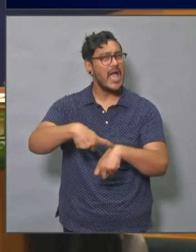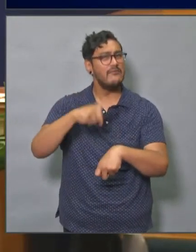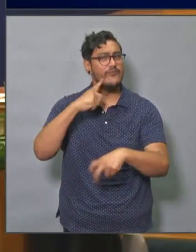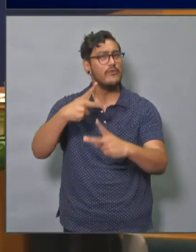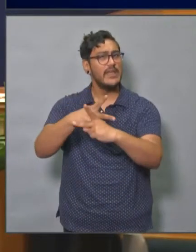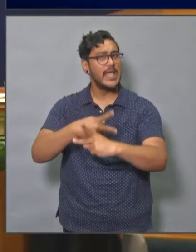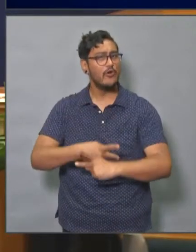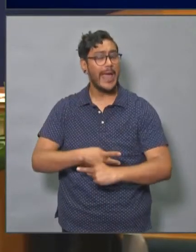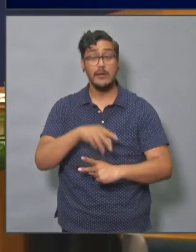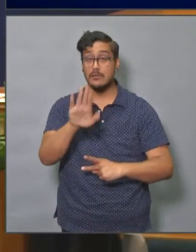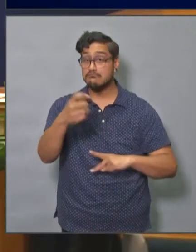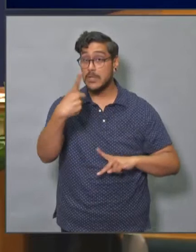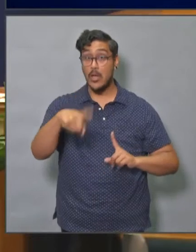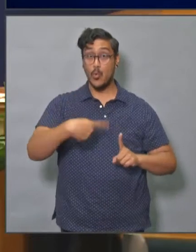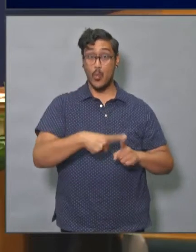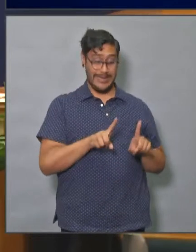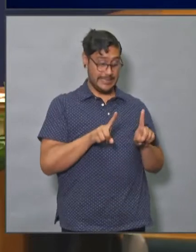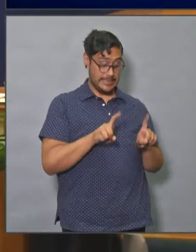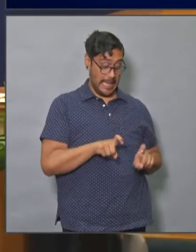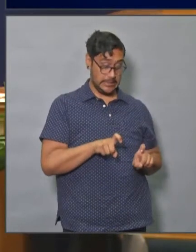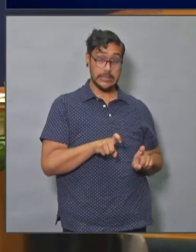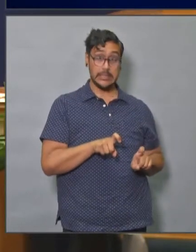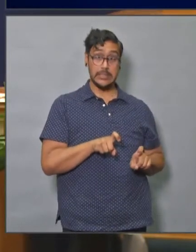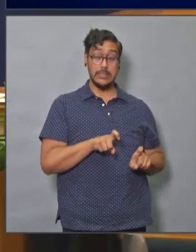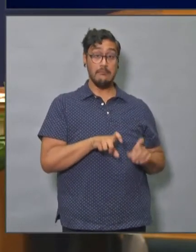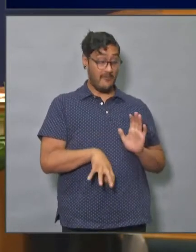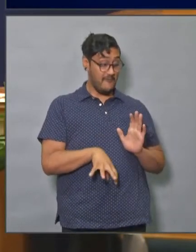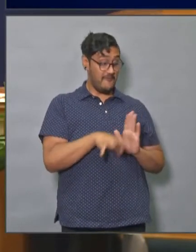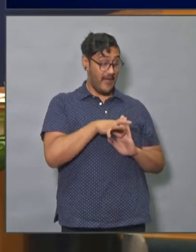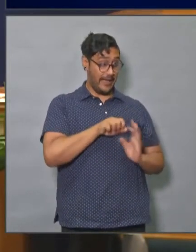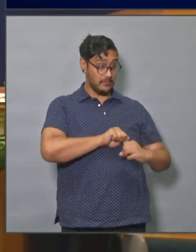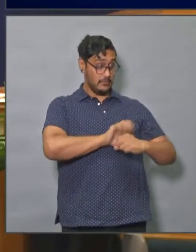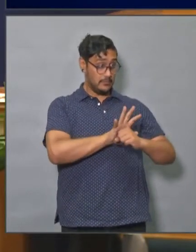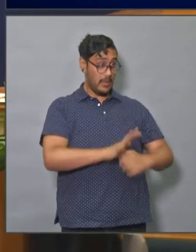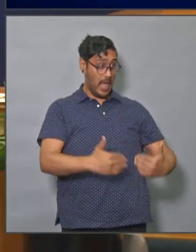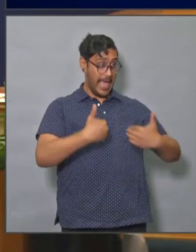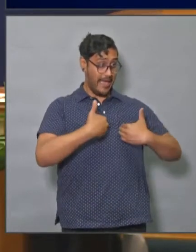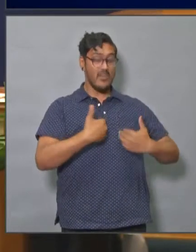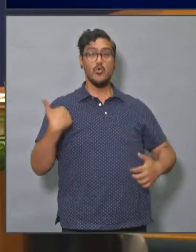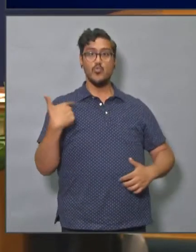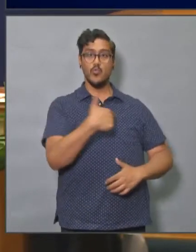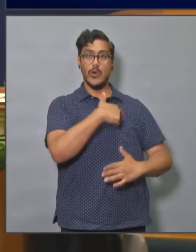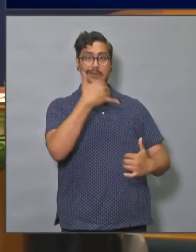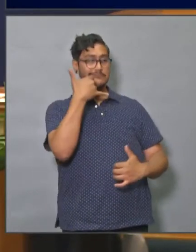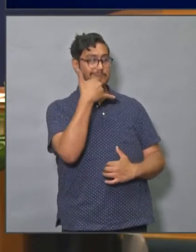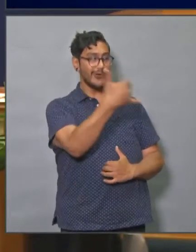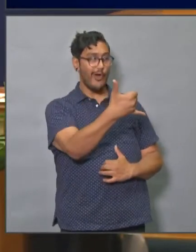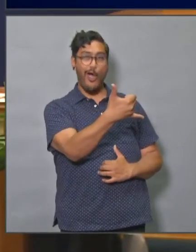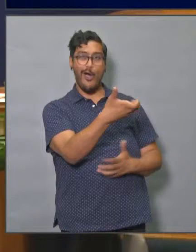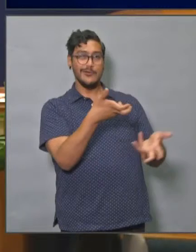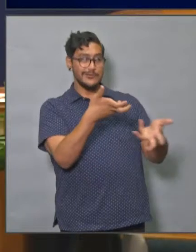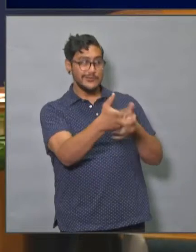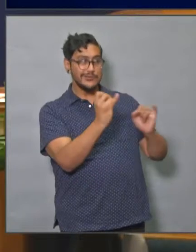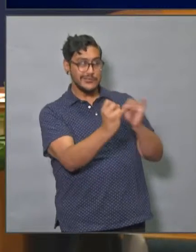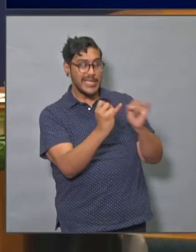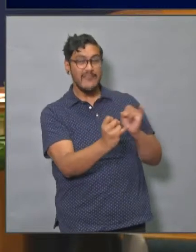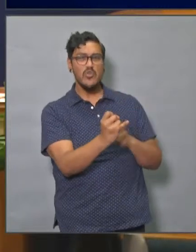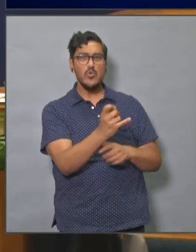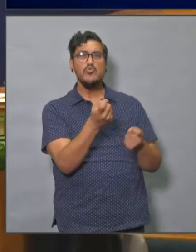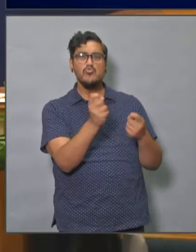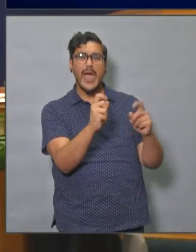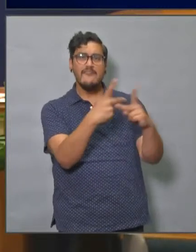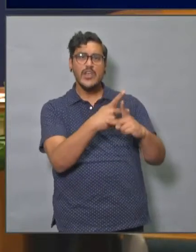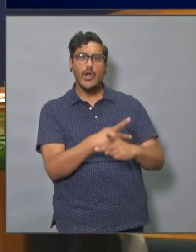people test and they're positive, our team does contact them, and we do an interview, and we do try to find out who their close contacts